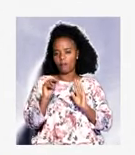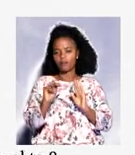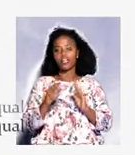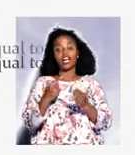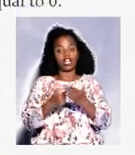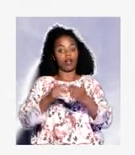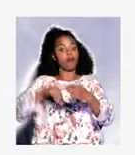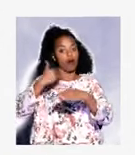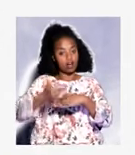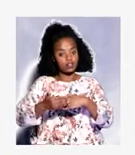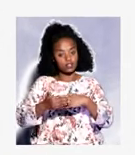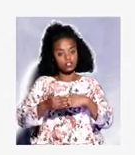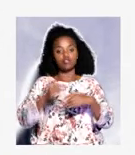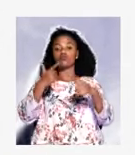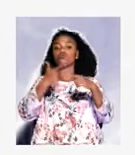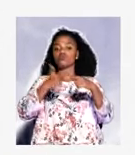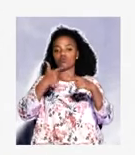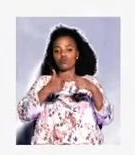that,